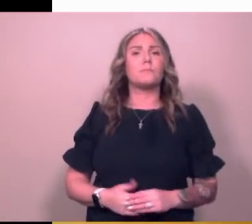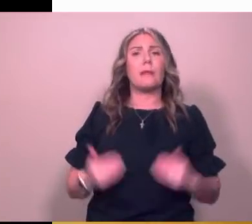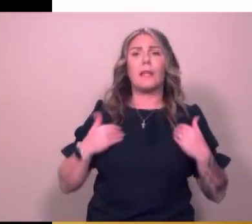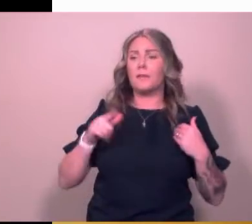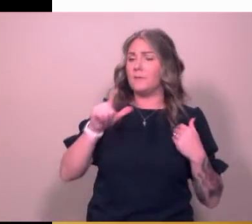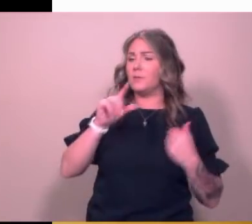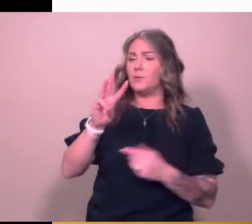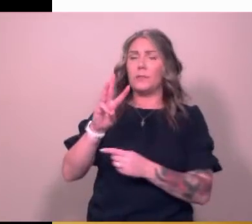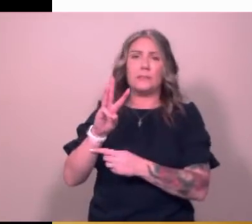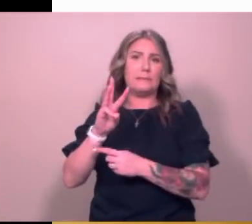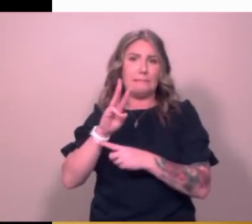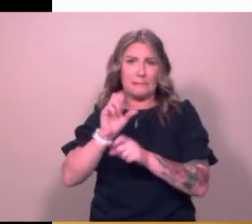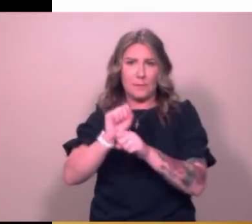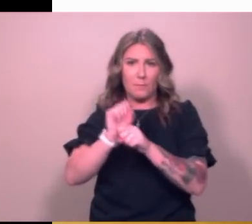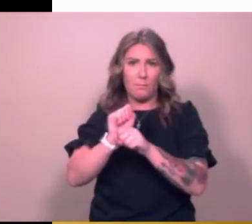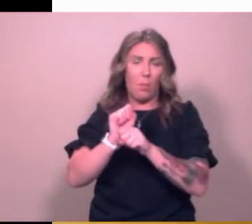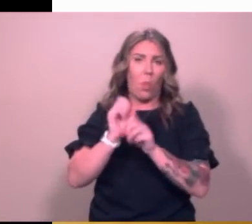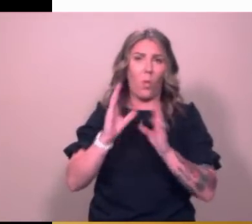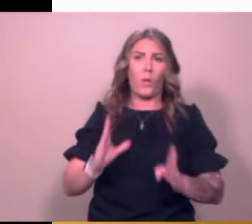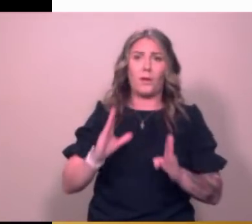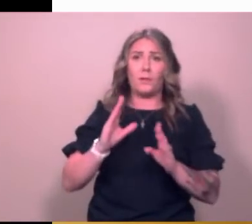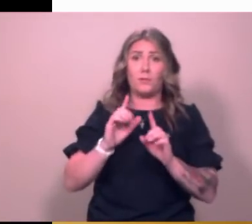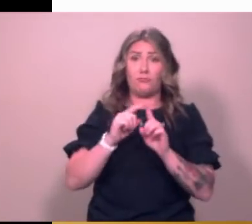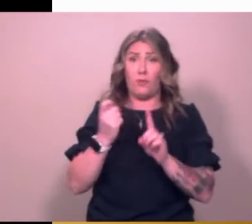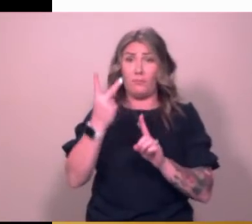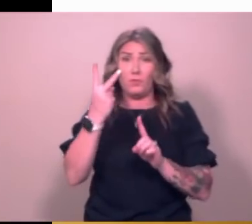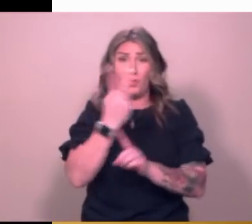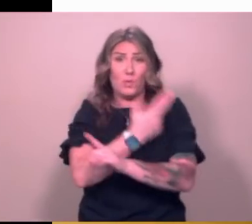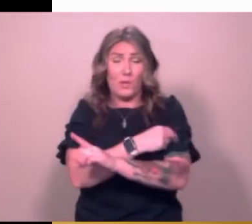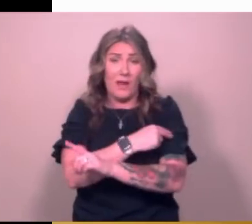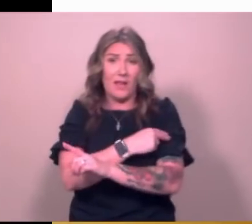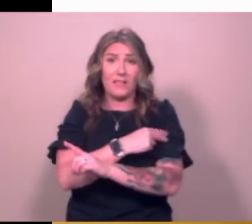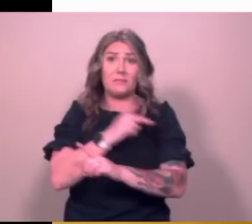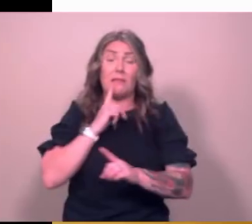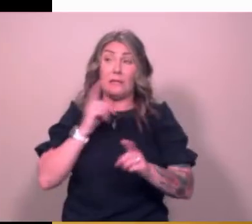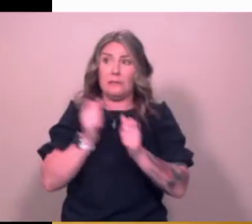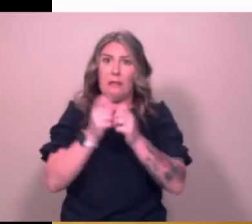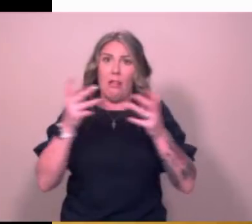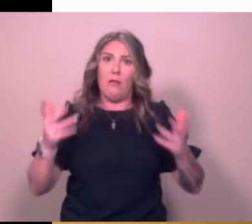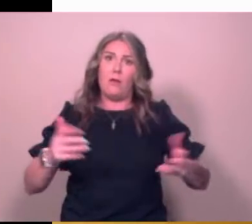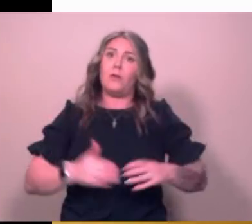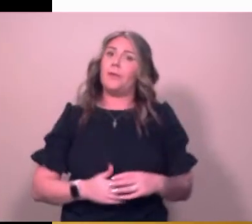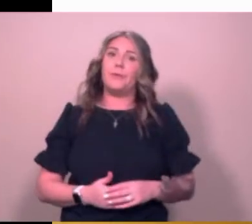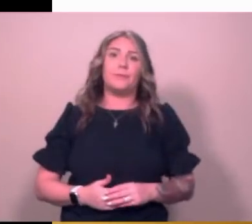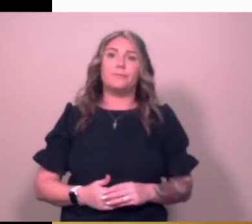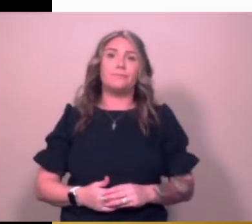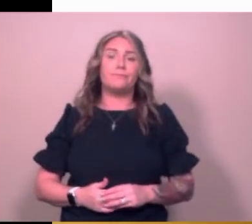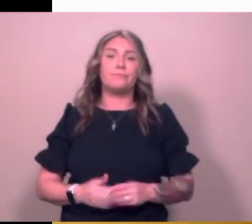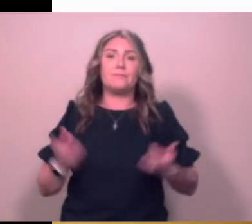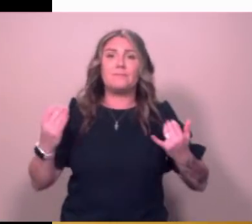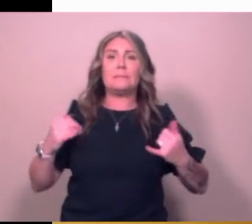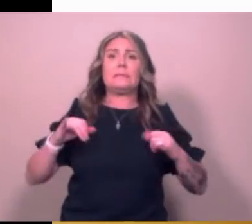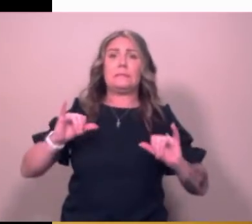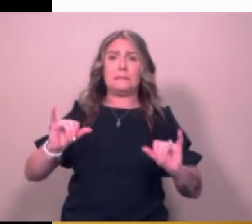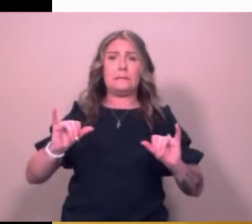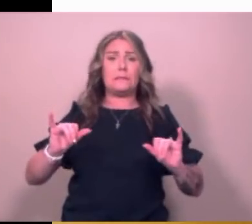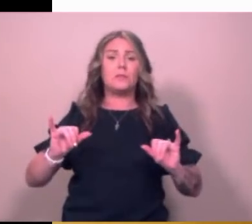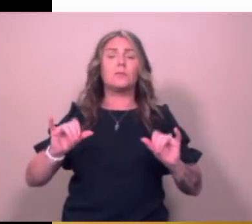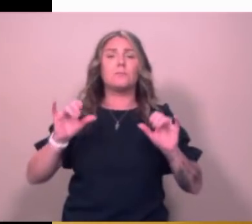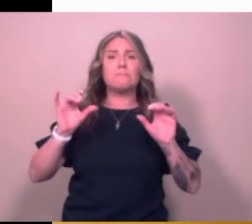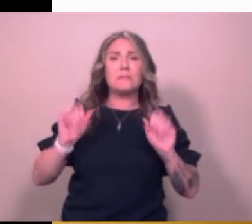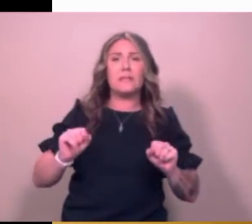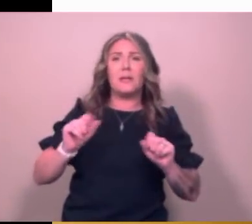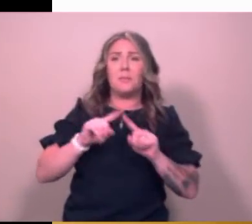out employees, which out of 2 hospitals, that's substantial. Still able to make it. It seems like